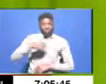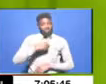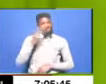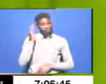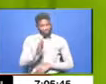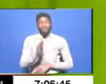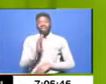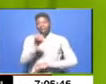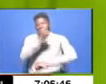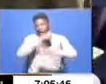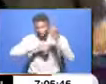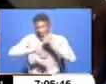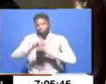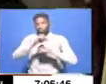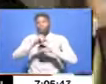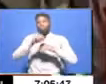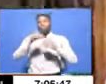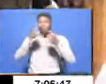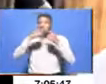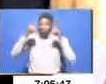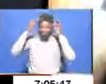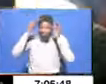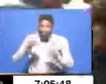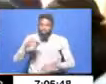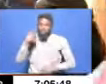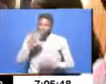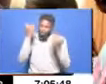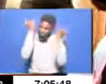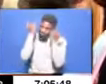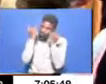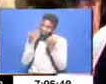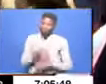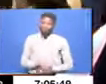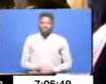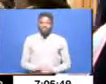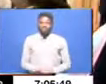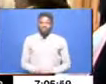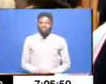to decide. Nikiripotia Darubini, naitwa Gladys Mungai.